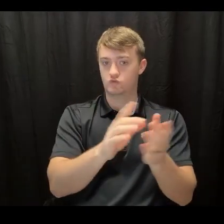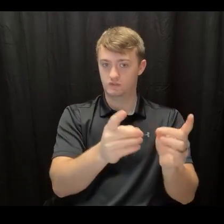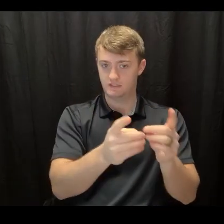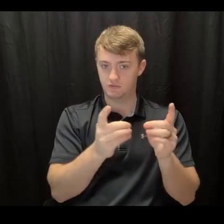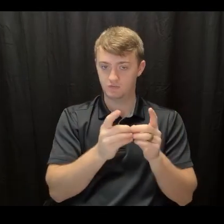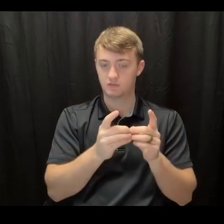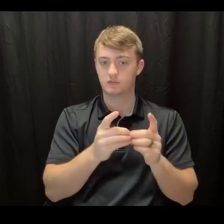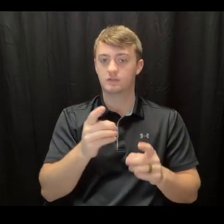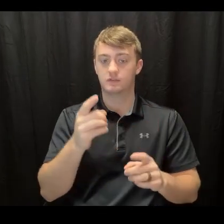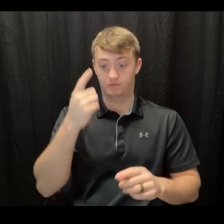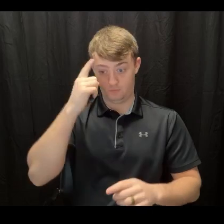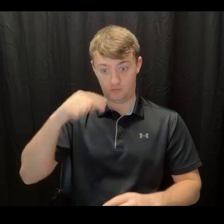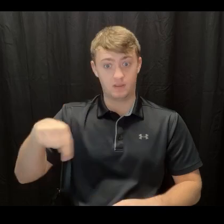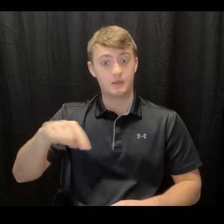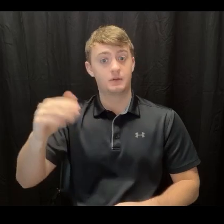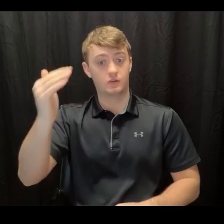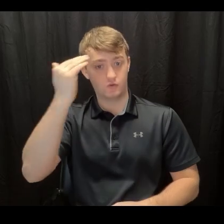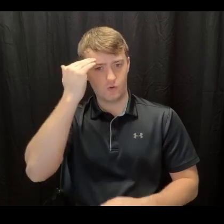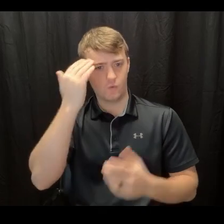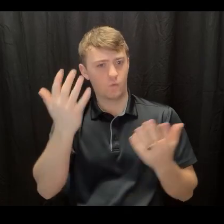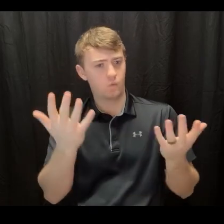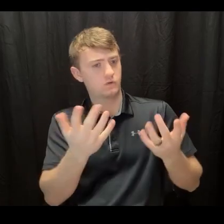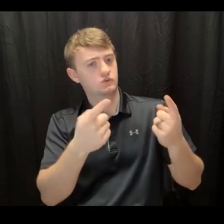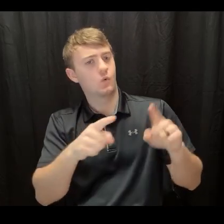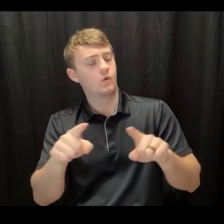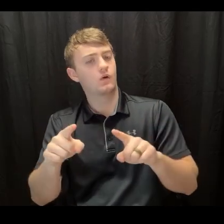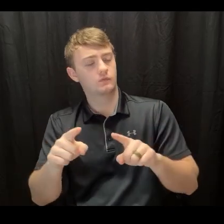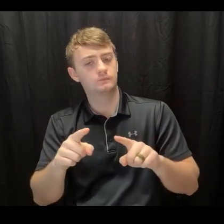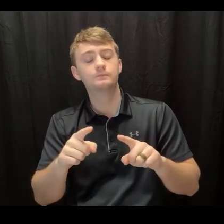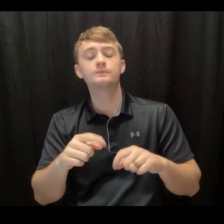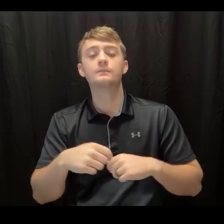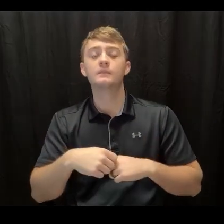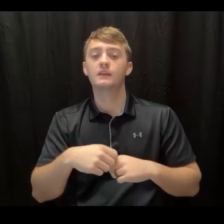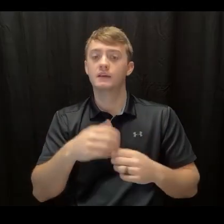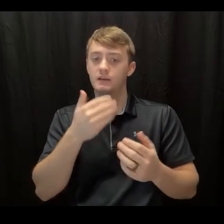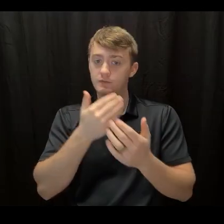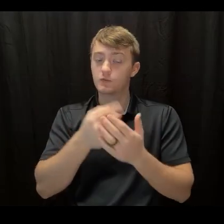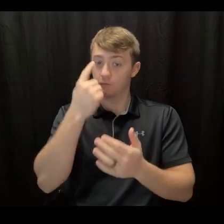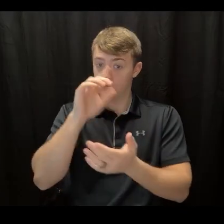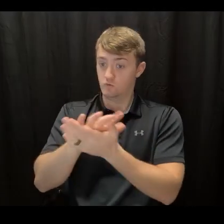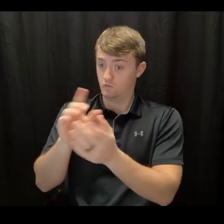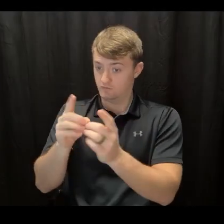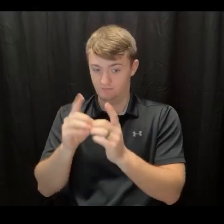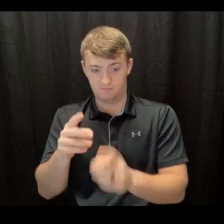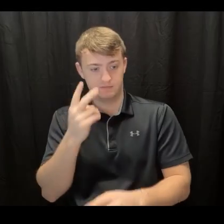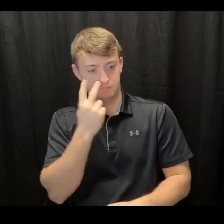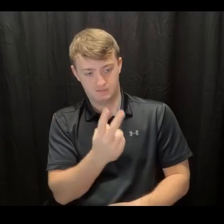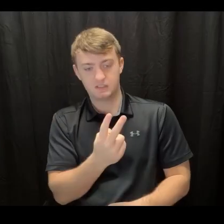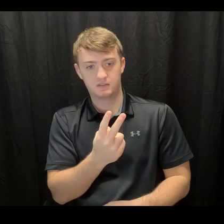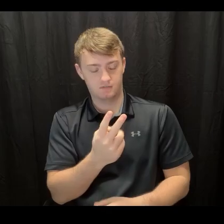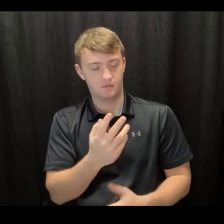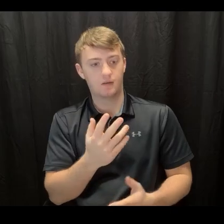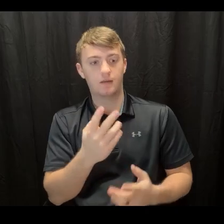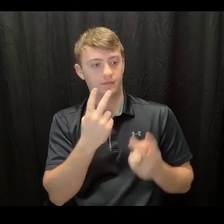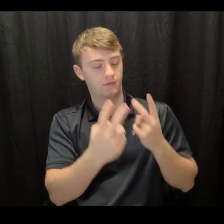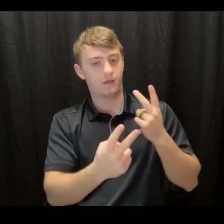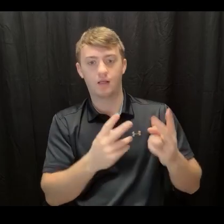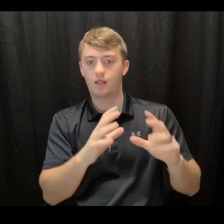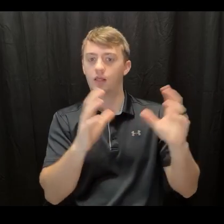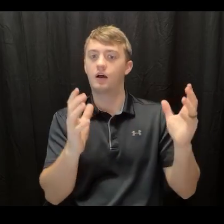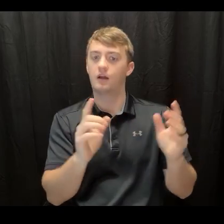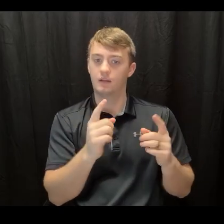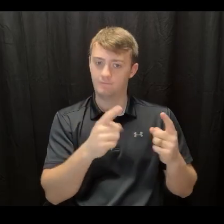the district to know what's going on. It's good for the district to see. We see a lot